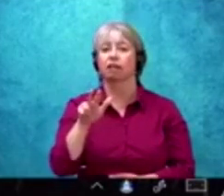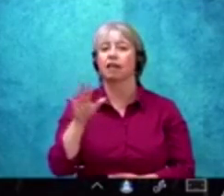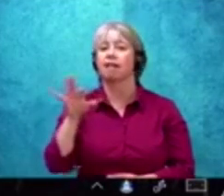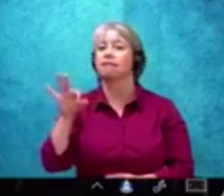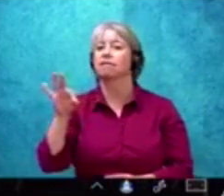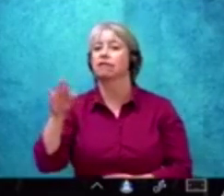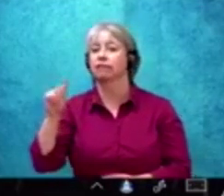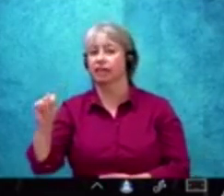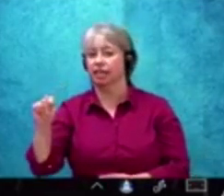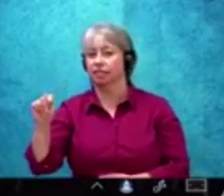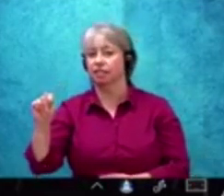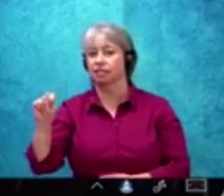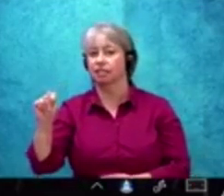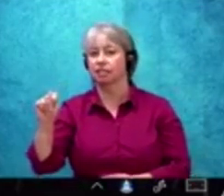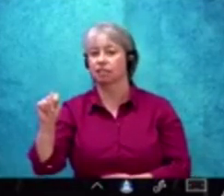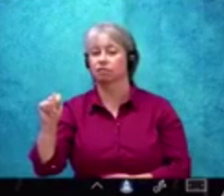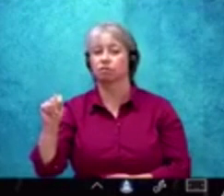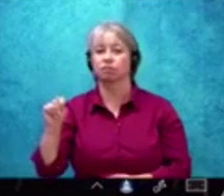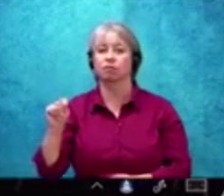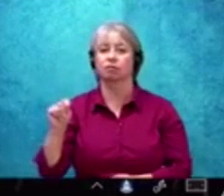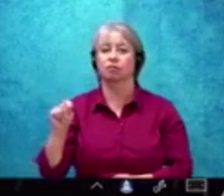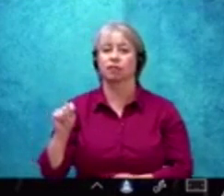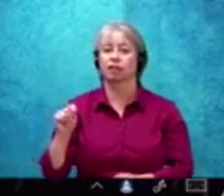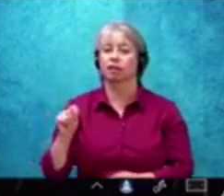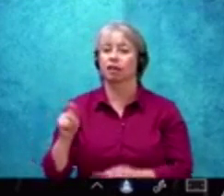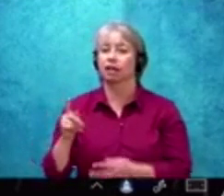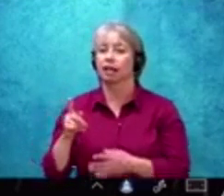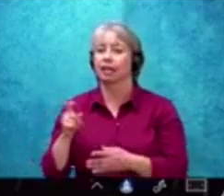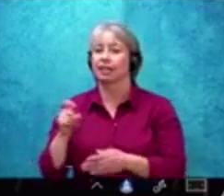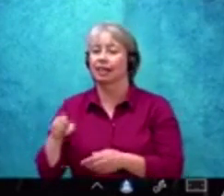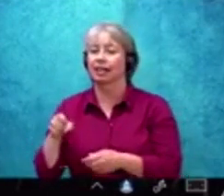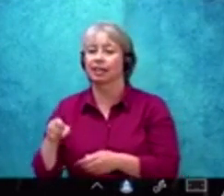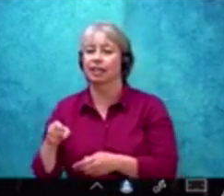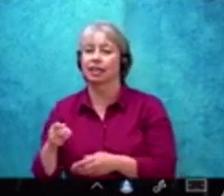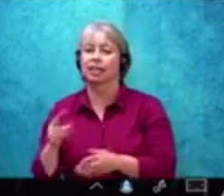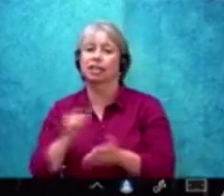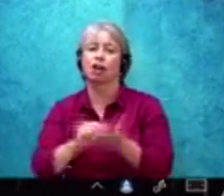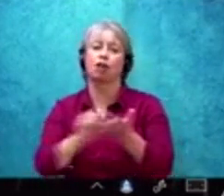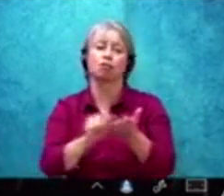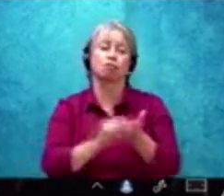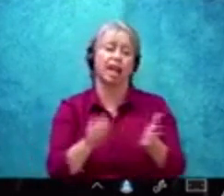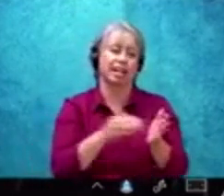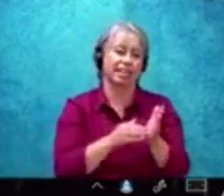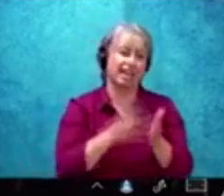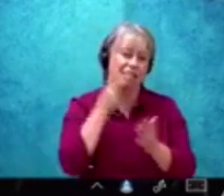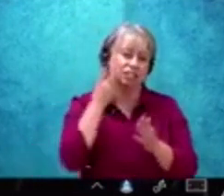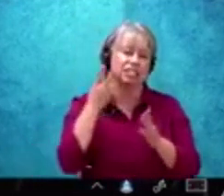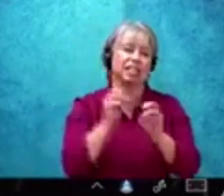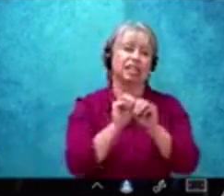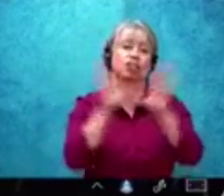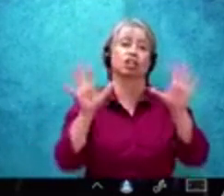Feet. I didn't leave myself much room there. Let me rewrite that so you can see it a little better.